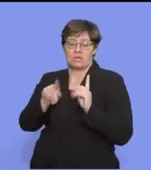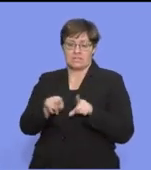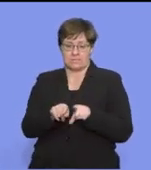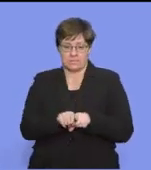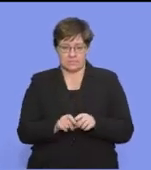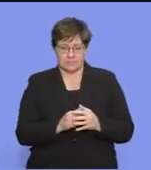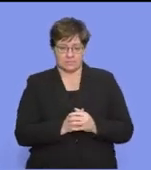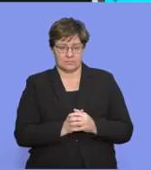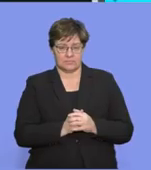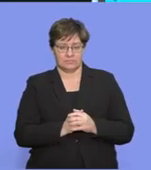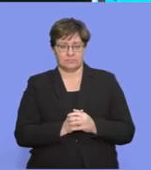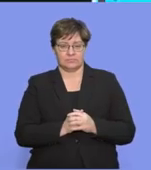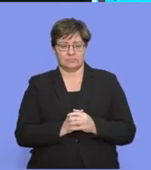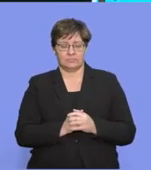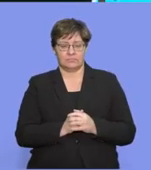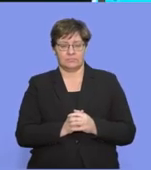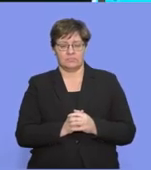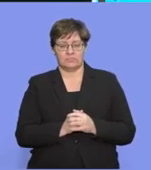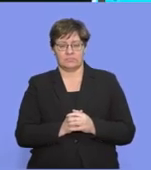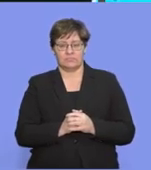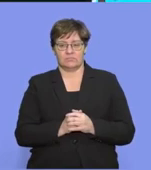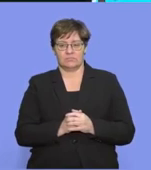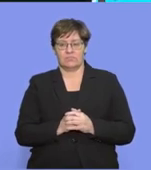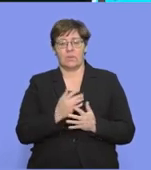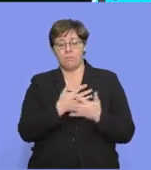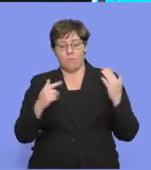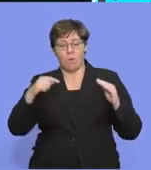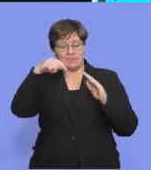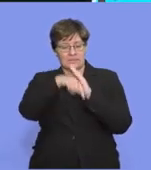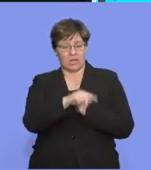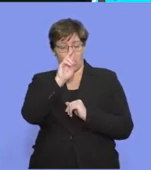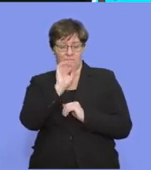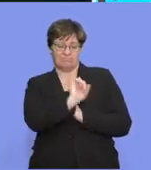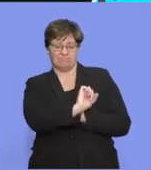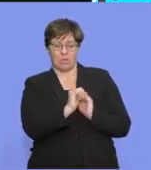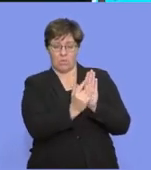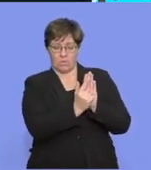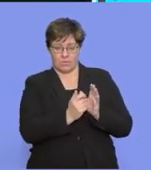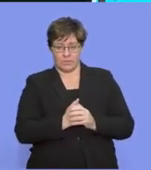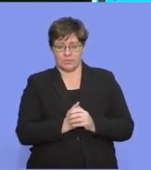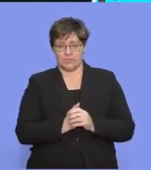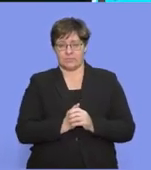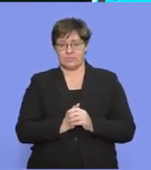characteristic. Okay, let's look at Lamarck's laws in more detail.